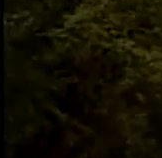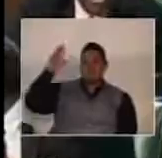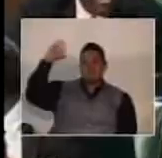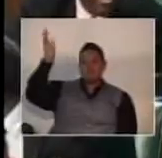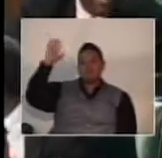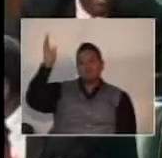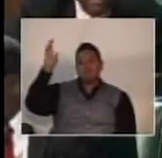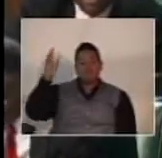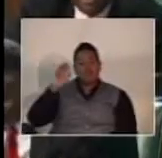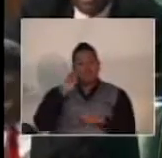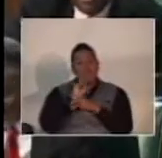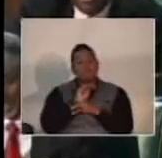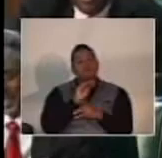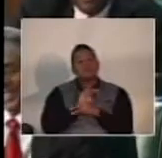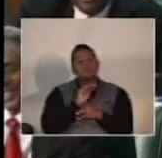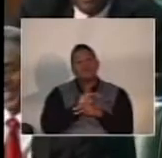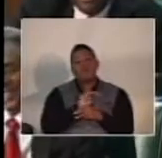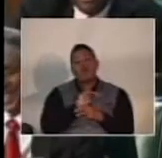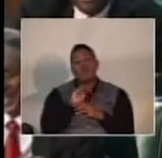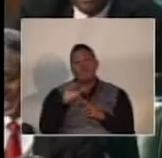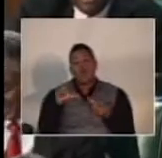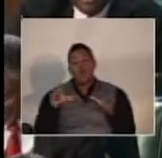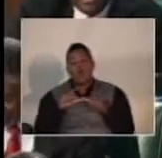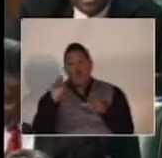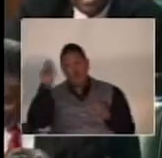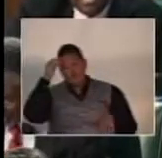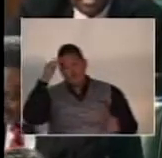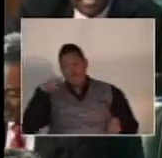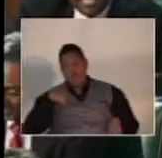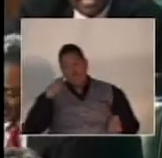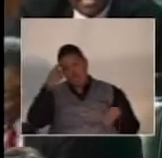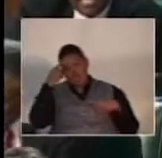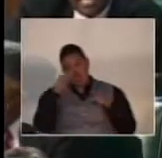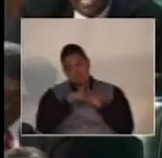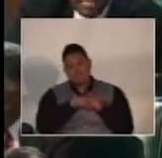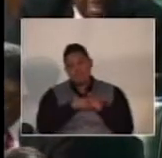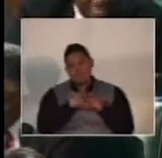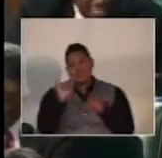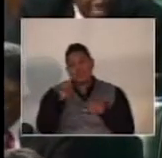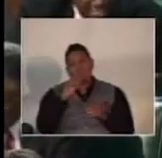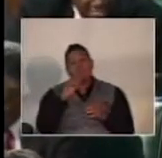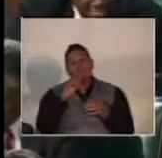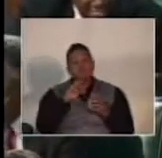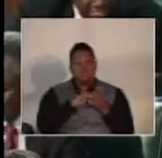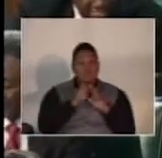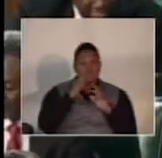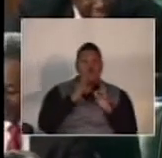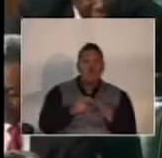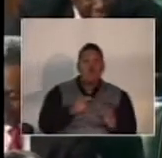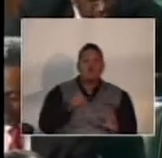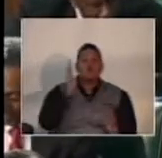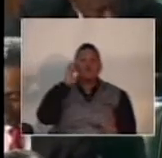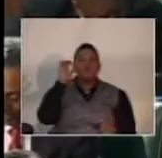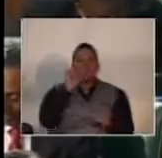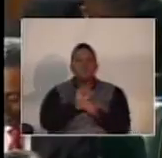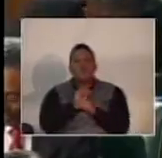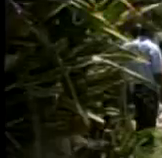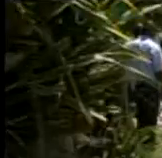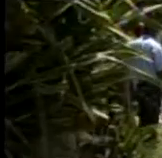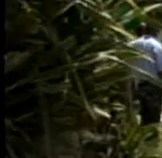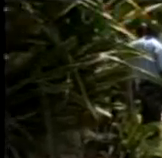roads. The Minister of Local Government and I have agreed that as a matter of urgency, we'll begin working on this